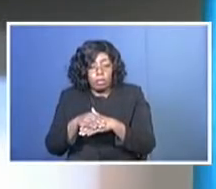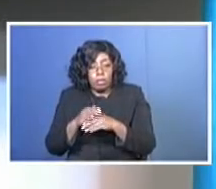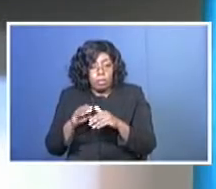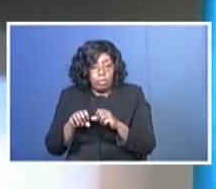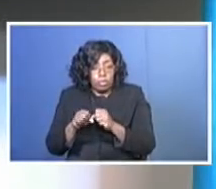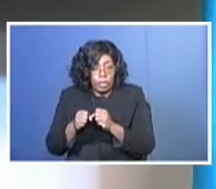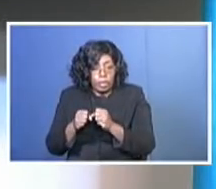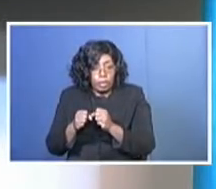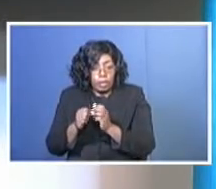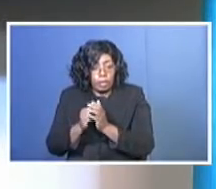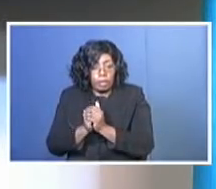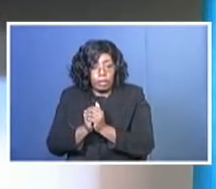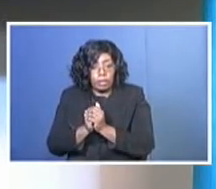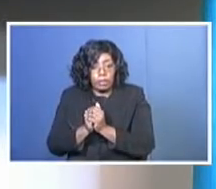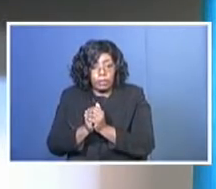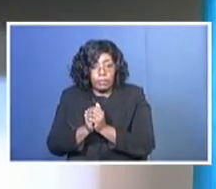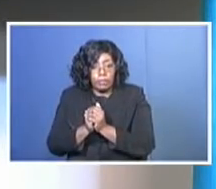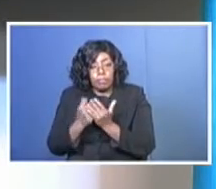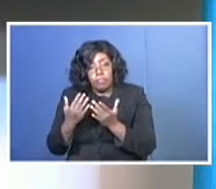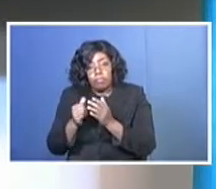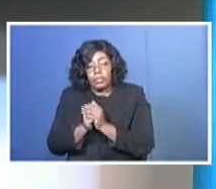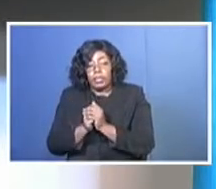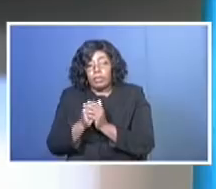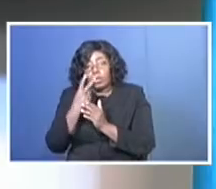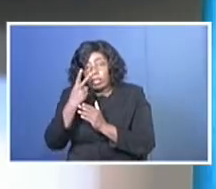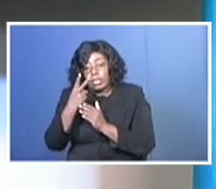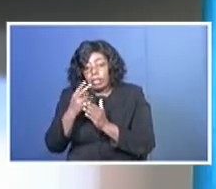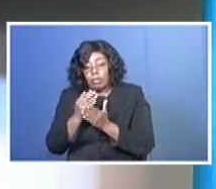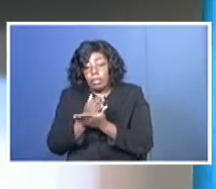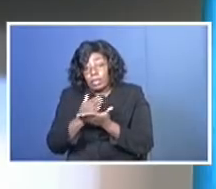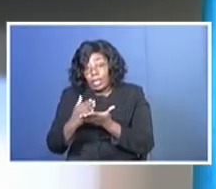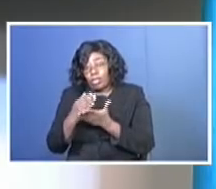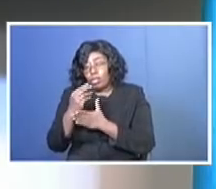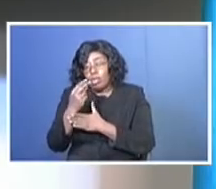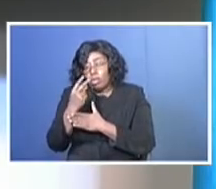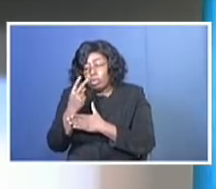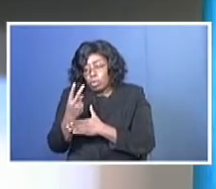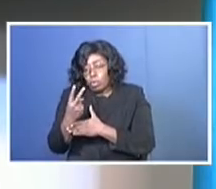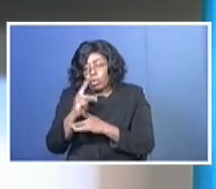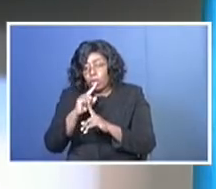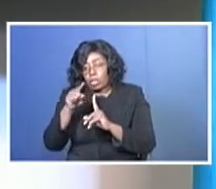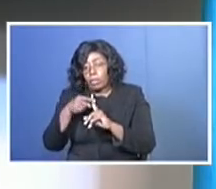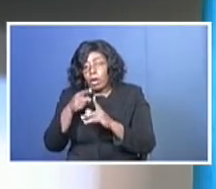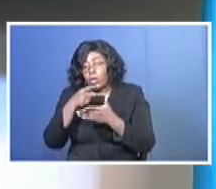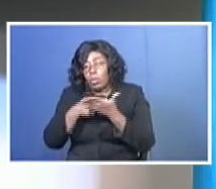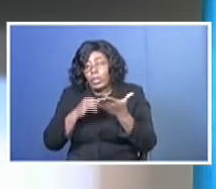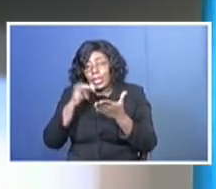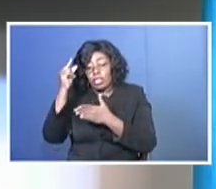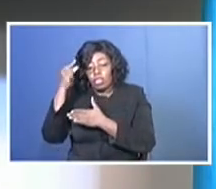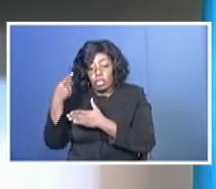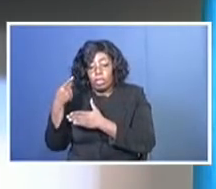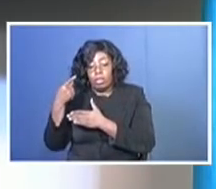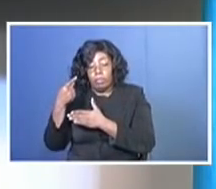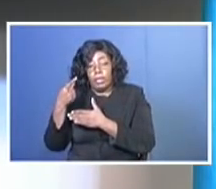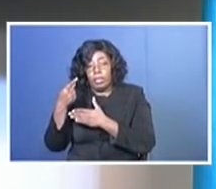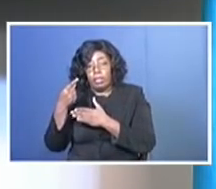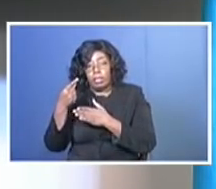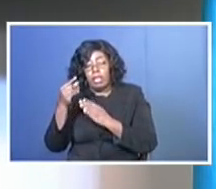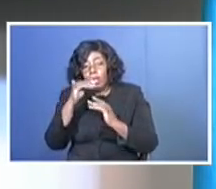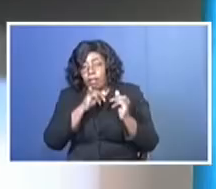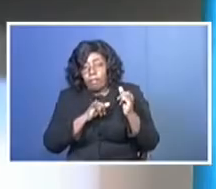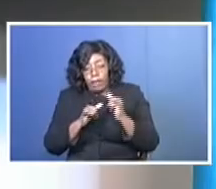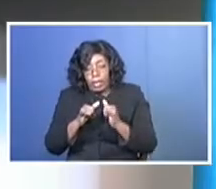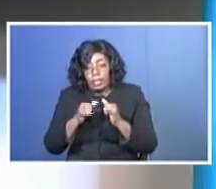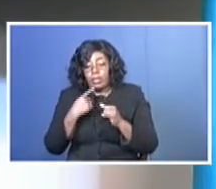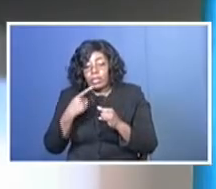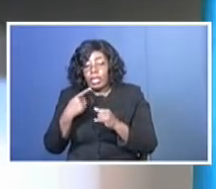Ramming responded this way. You would see it in Section 2, what addresses what is gender-based violence, and it tells